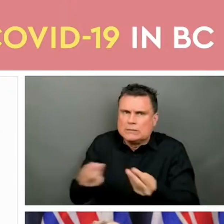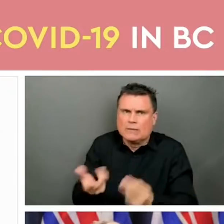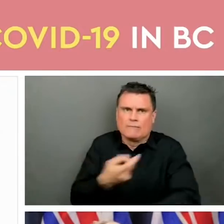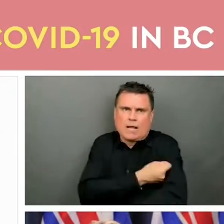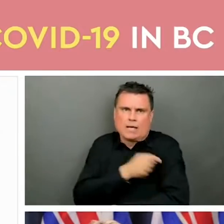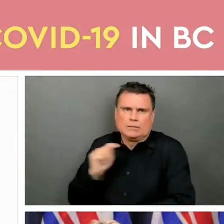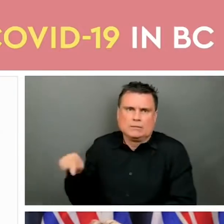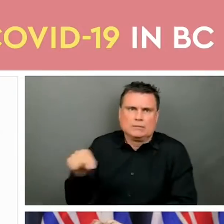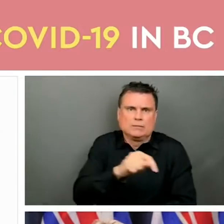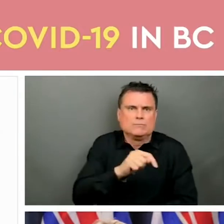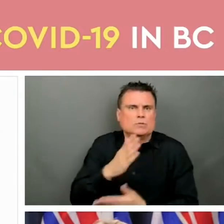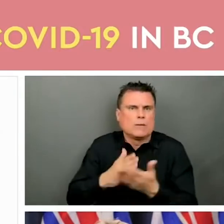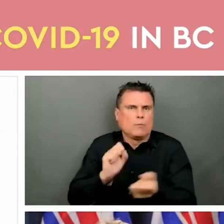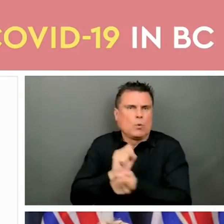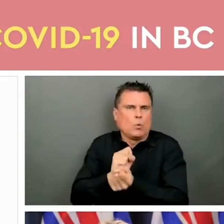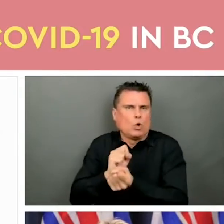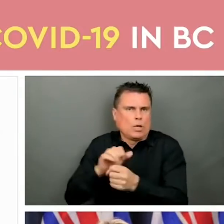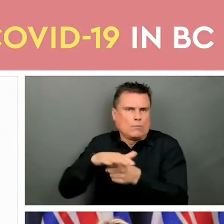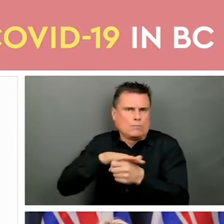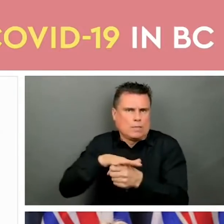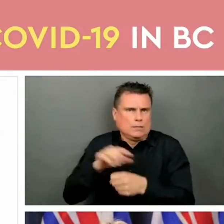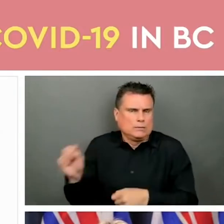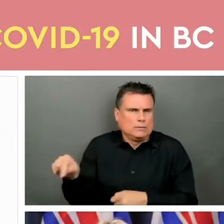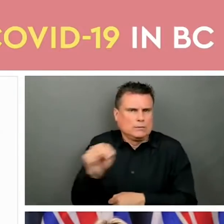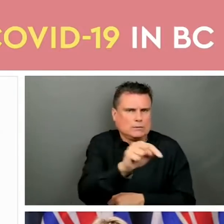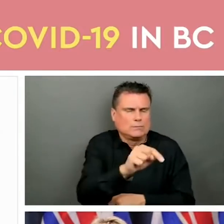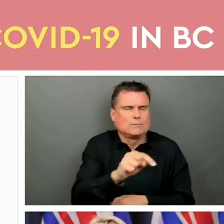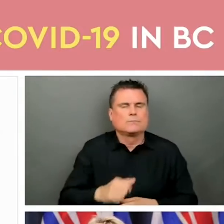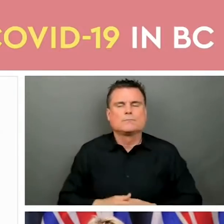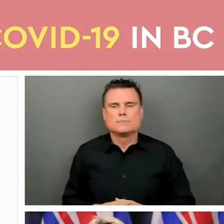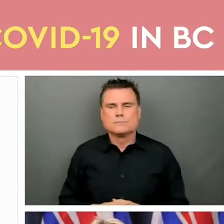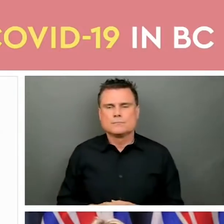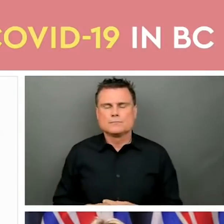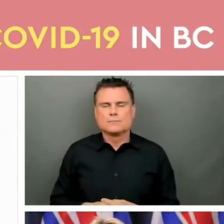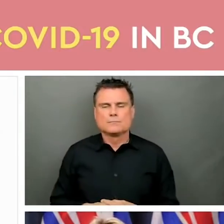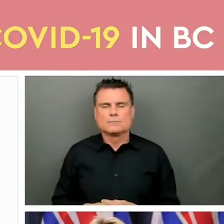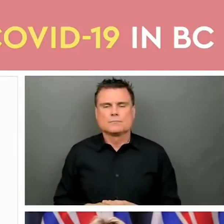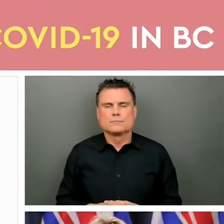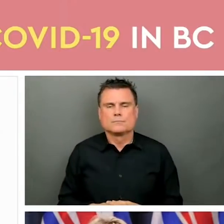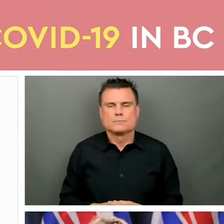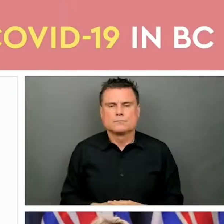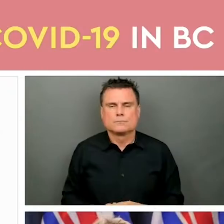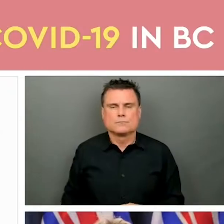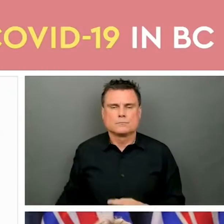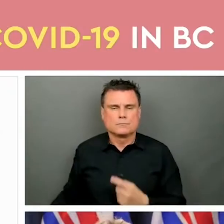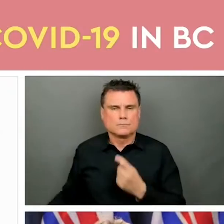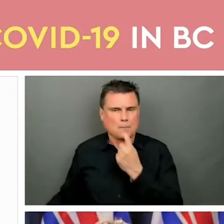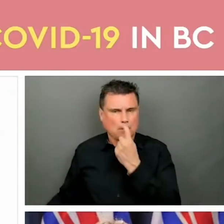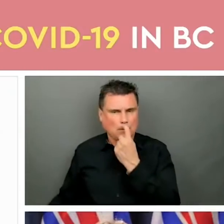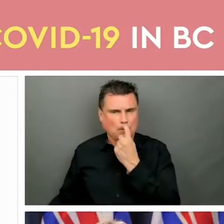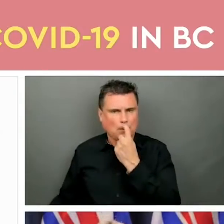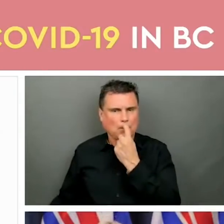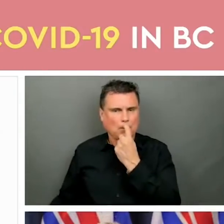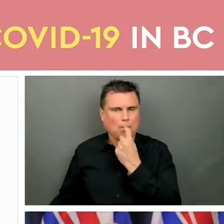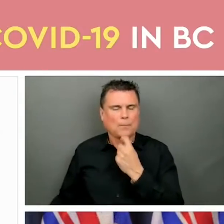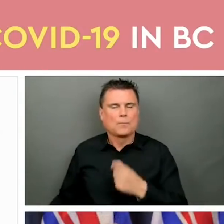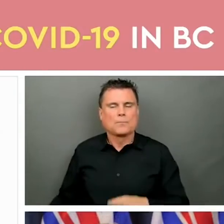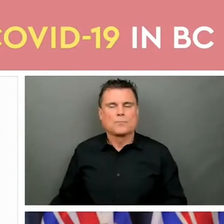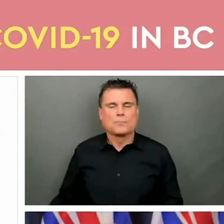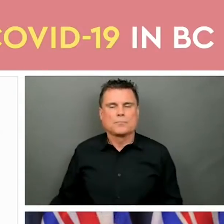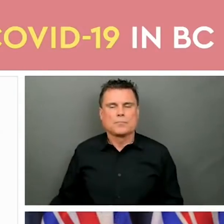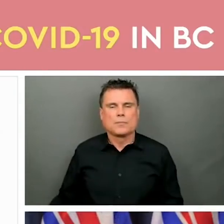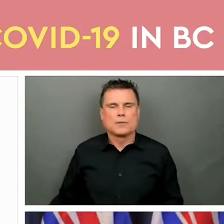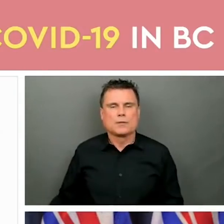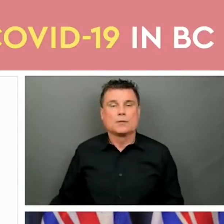The Pfizer, BioNTech, and Moderna vaccines are the bases that we use in our age-based programs and those age-based clinics. Those